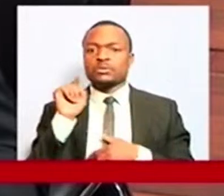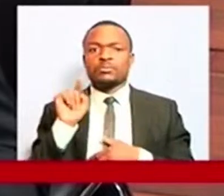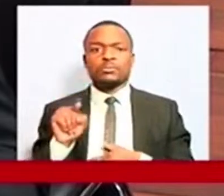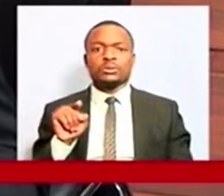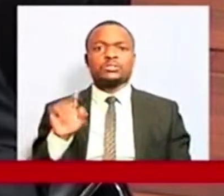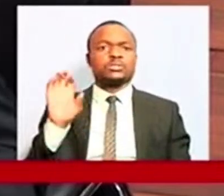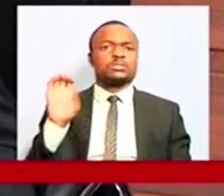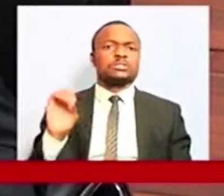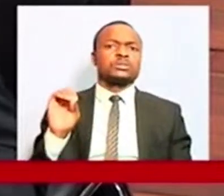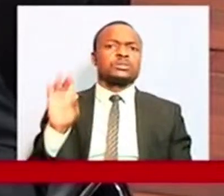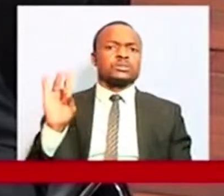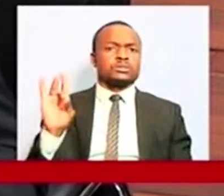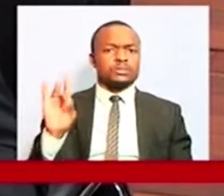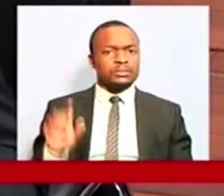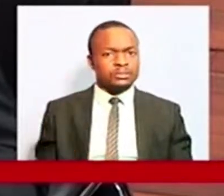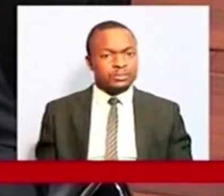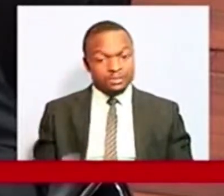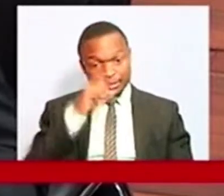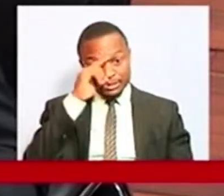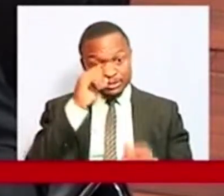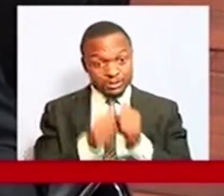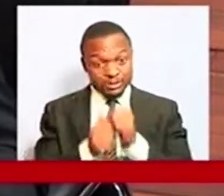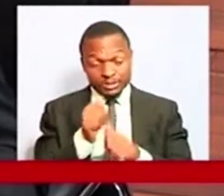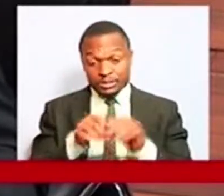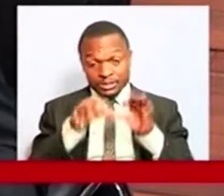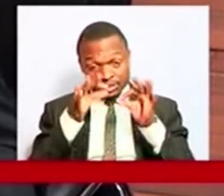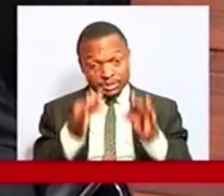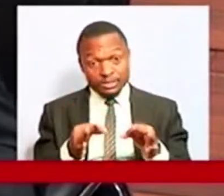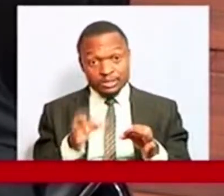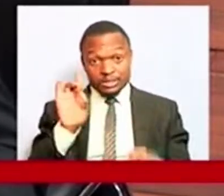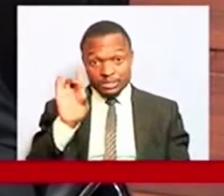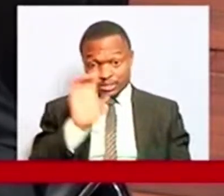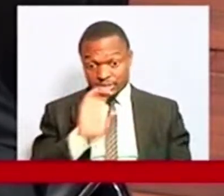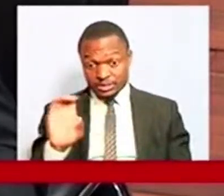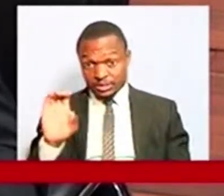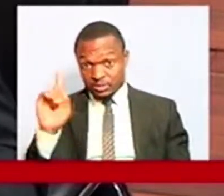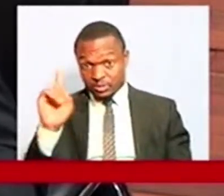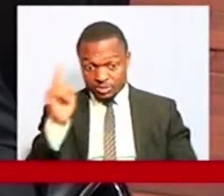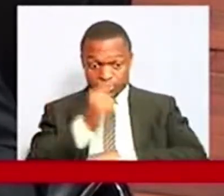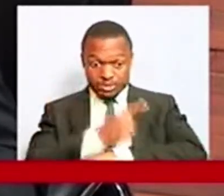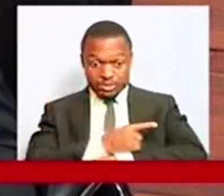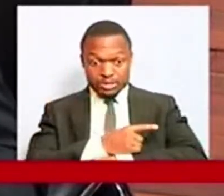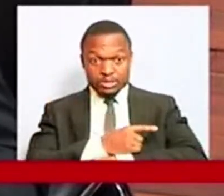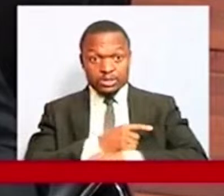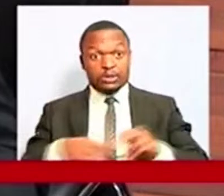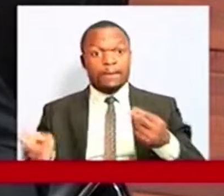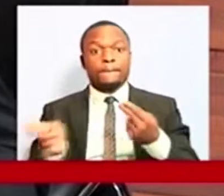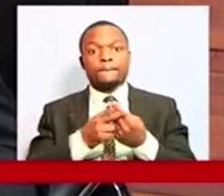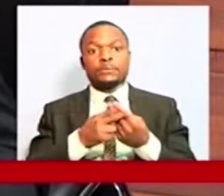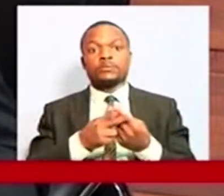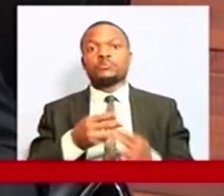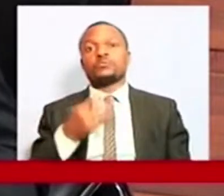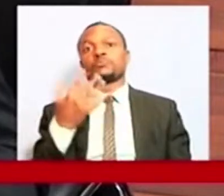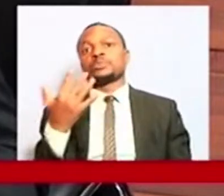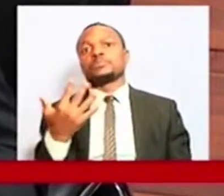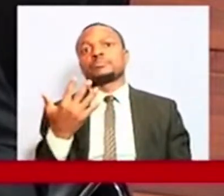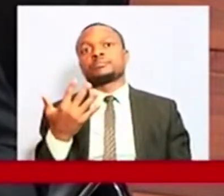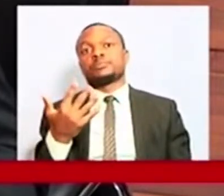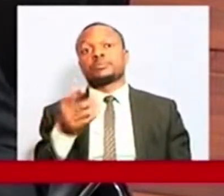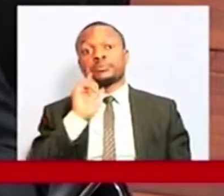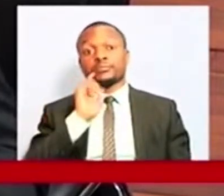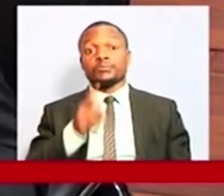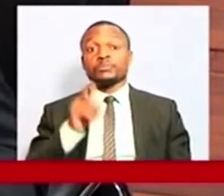0.08, because if it's 800 per day and you multiply by 5, it has